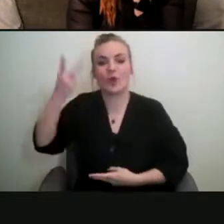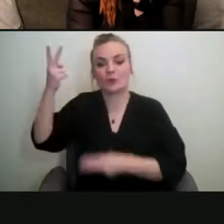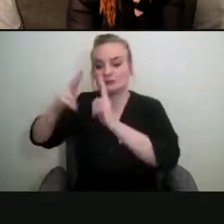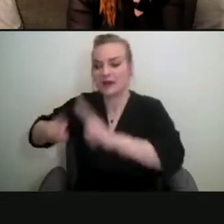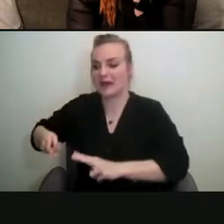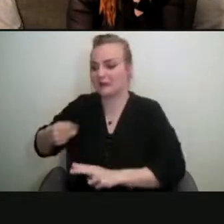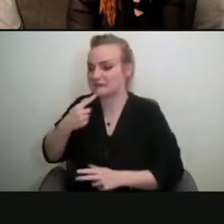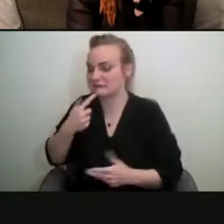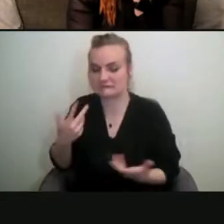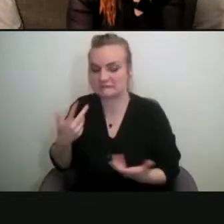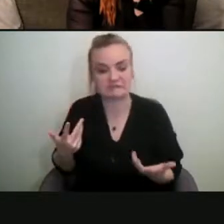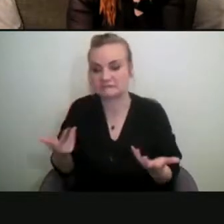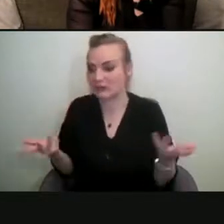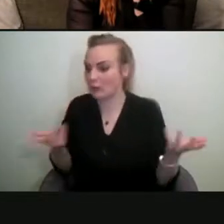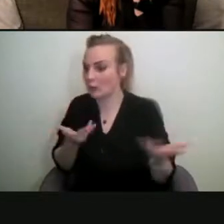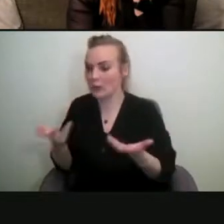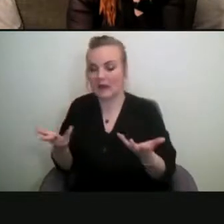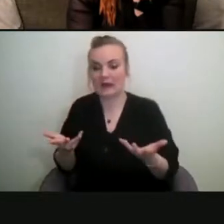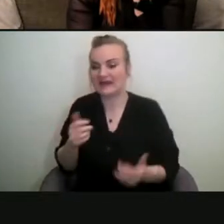say